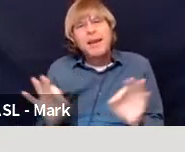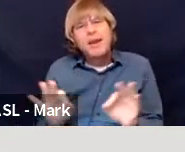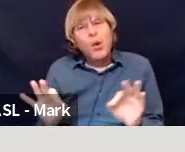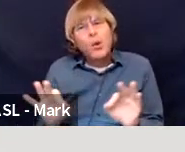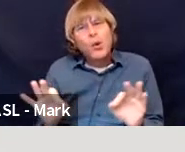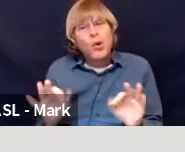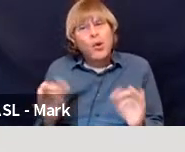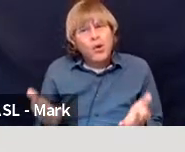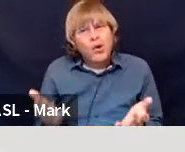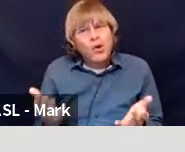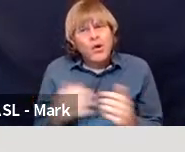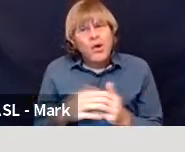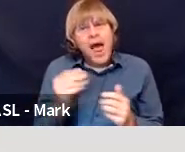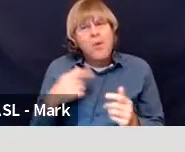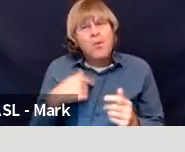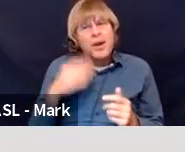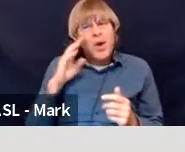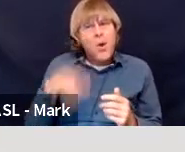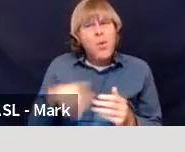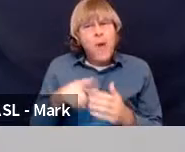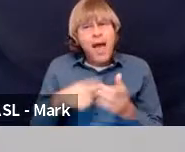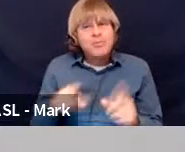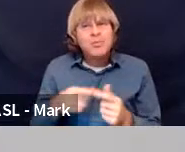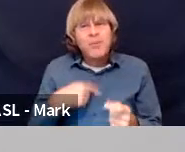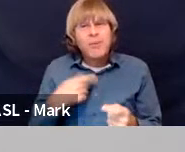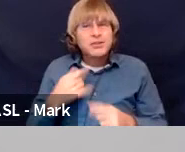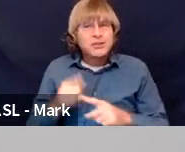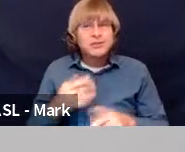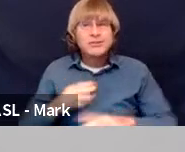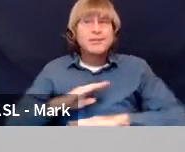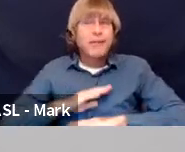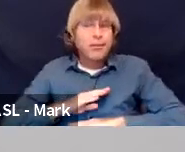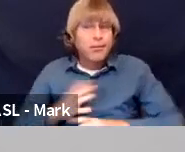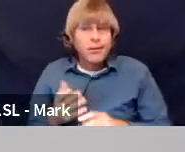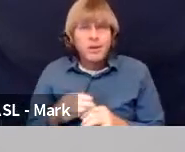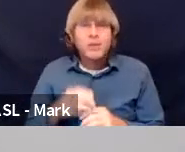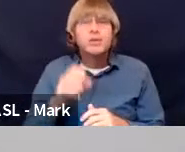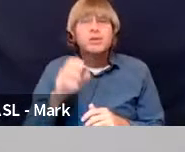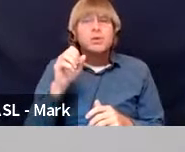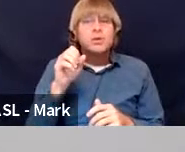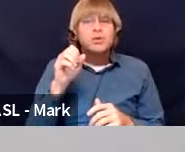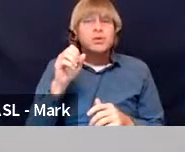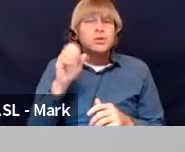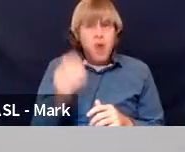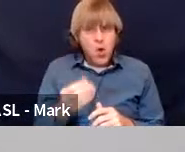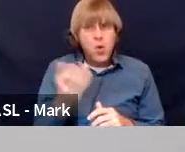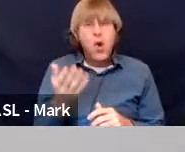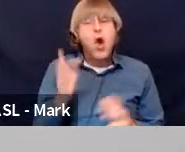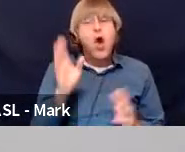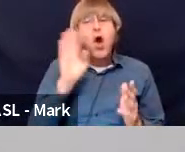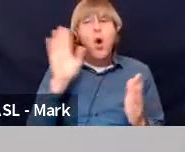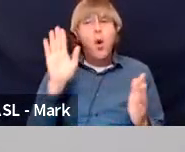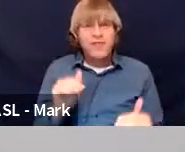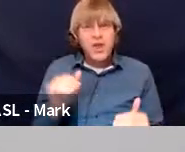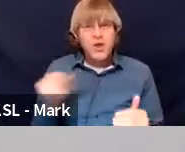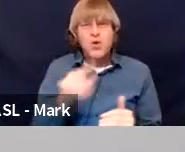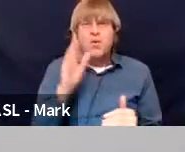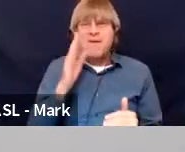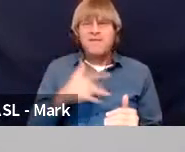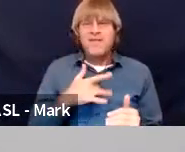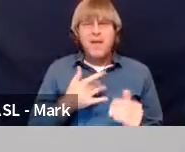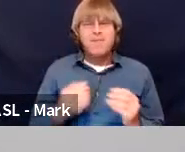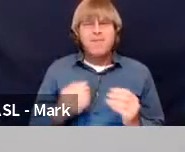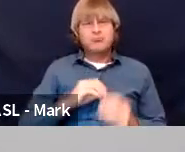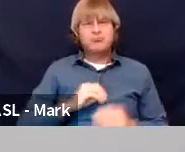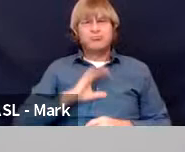vanilla. And we know what happens when we settle, right? So hopefully you're going to feel a little